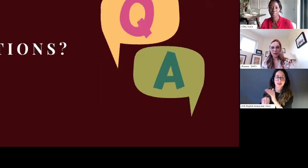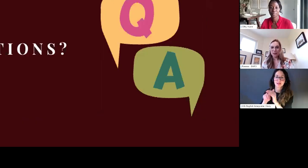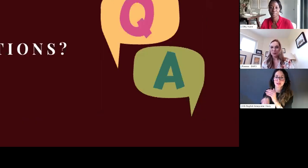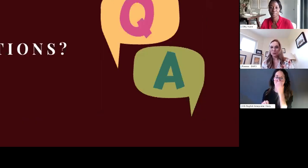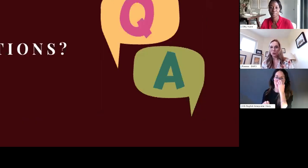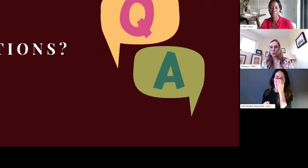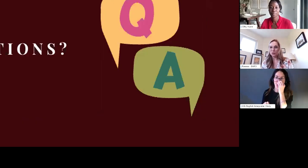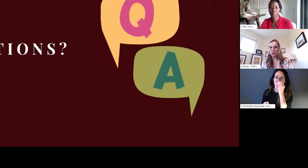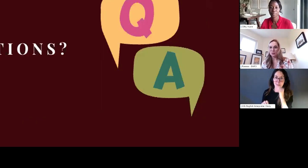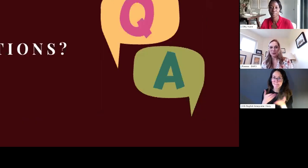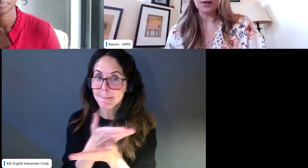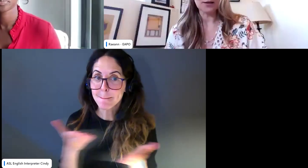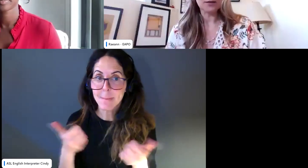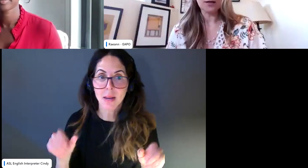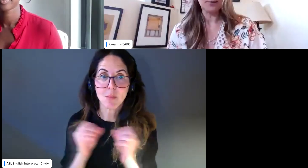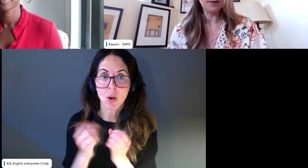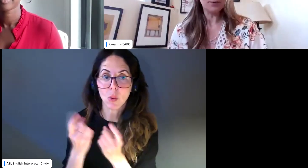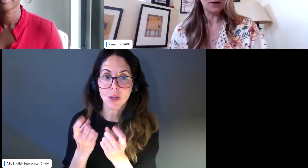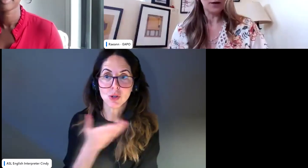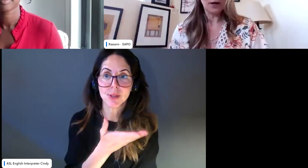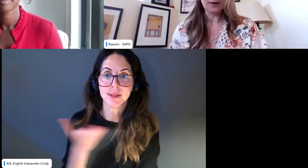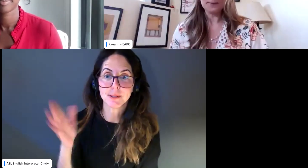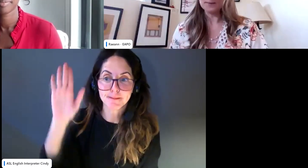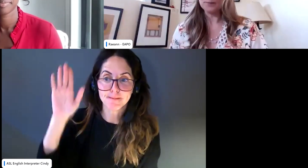sure if there's any other questions that has come up.